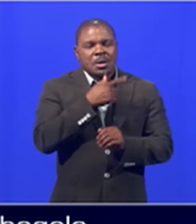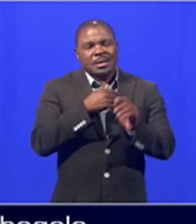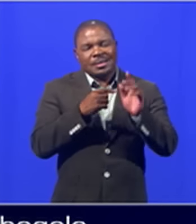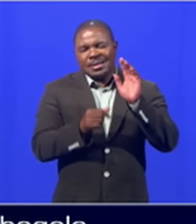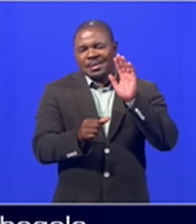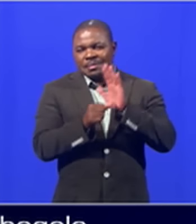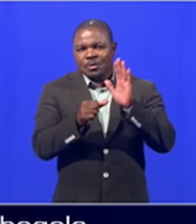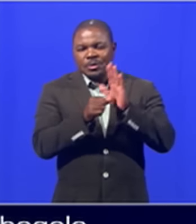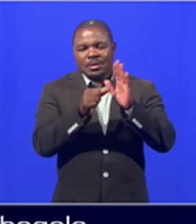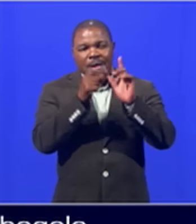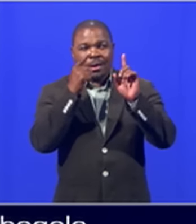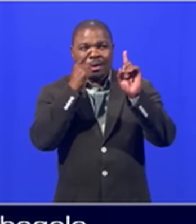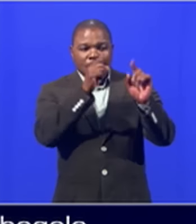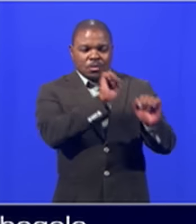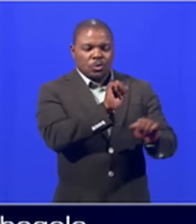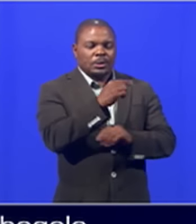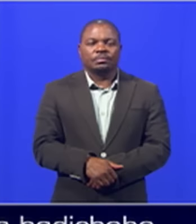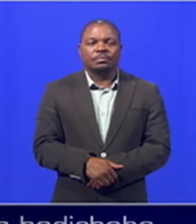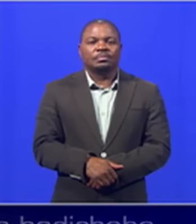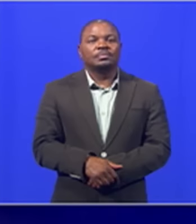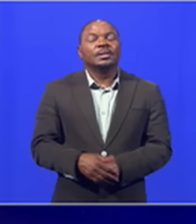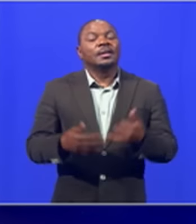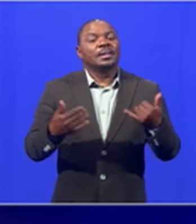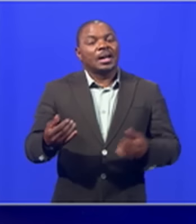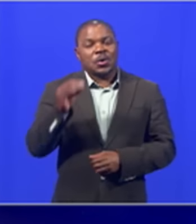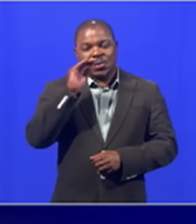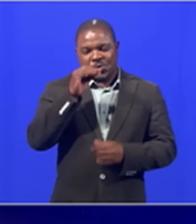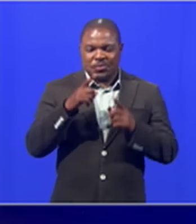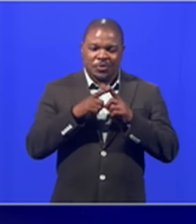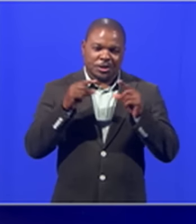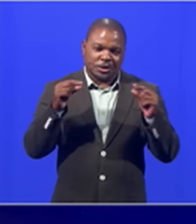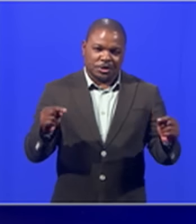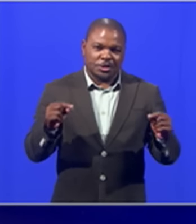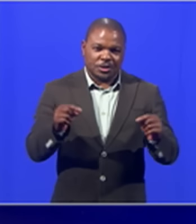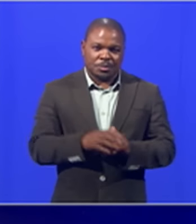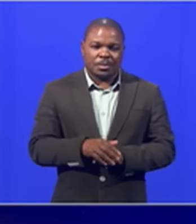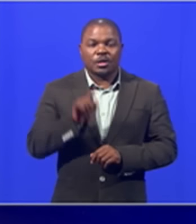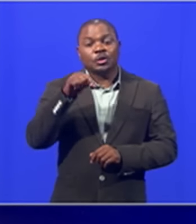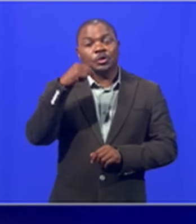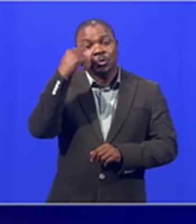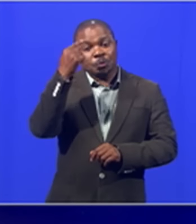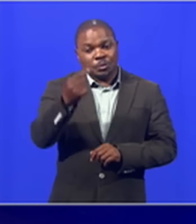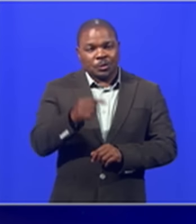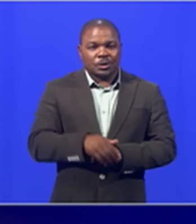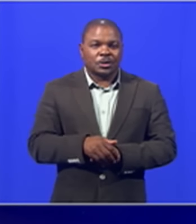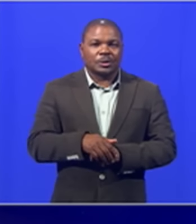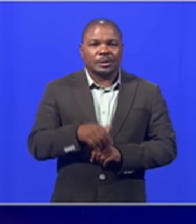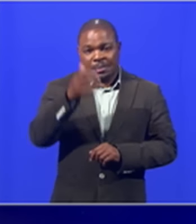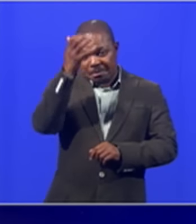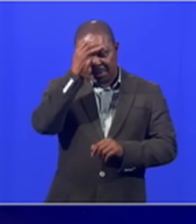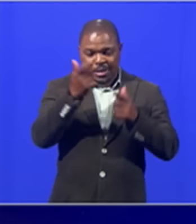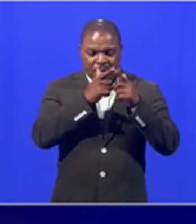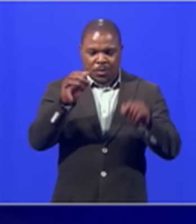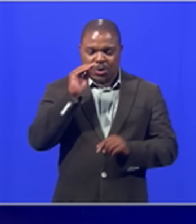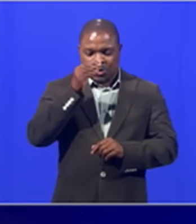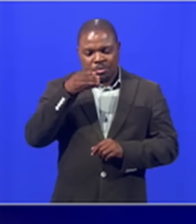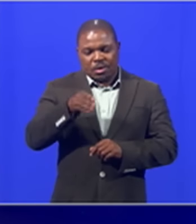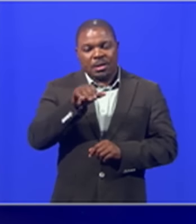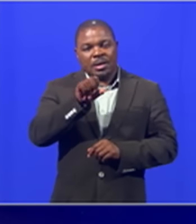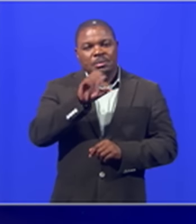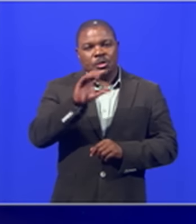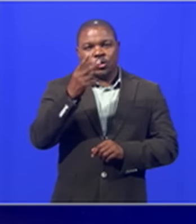ya G20 e tlang. Di khutlafatsa segong jono dikgang tse di latelang ka moso tsa sepedi mo